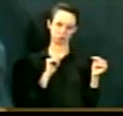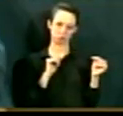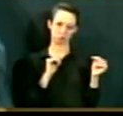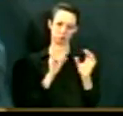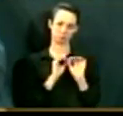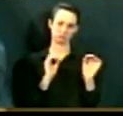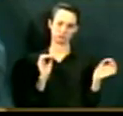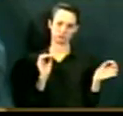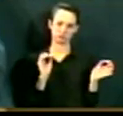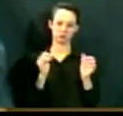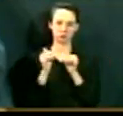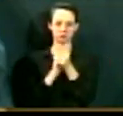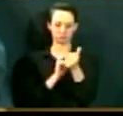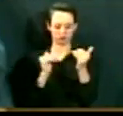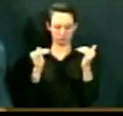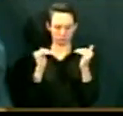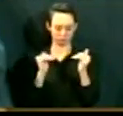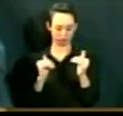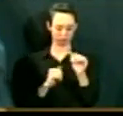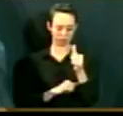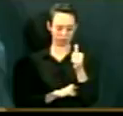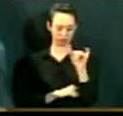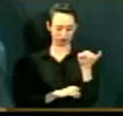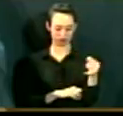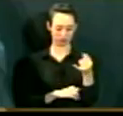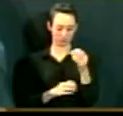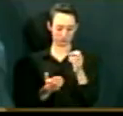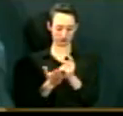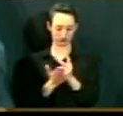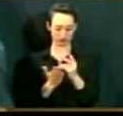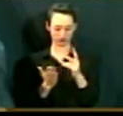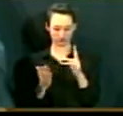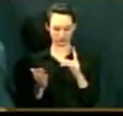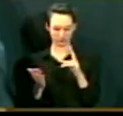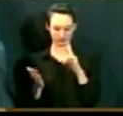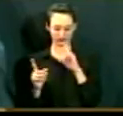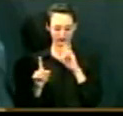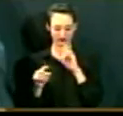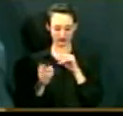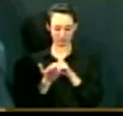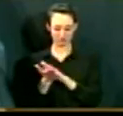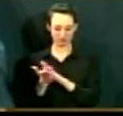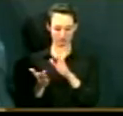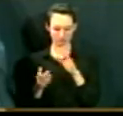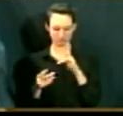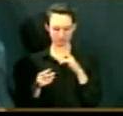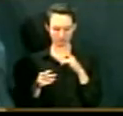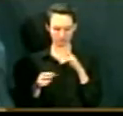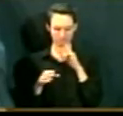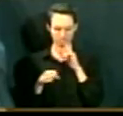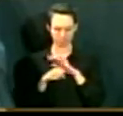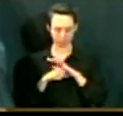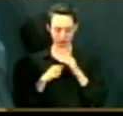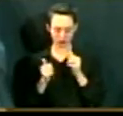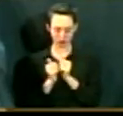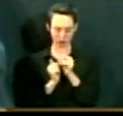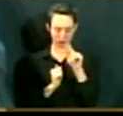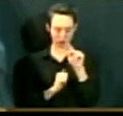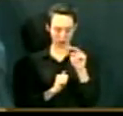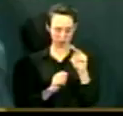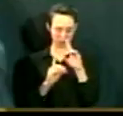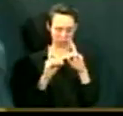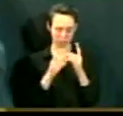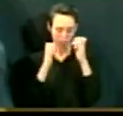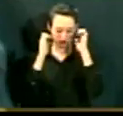opposed? Motion carries. 10J, approve statement of assurances with the Tennessee Department of Education for a Read to Be Ready